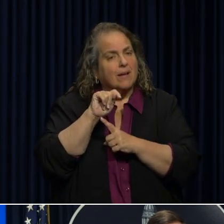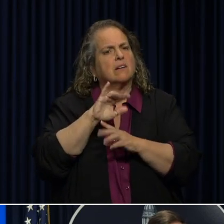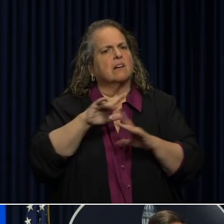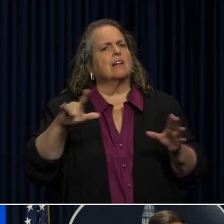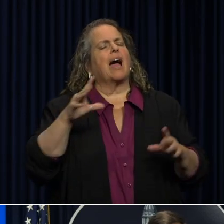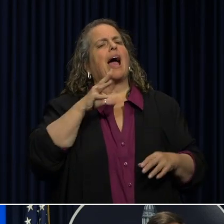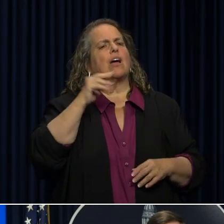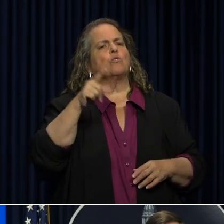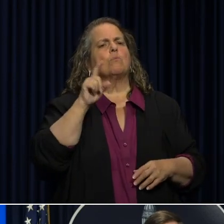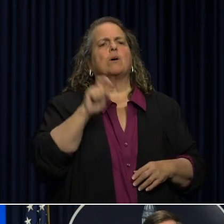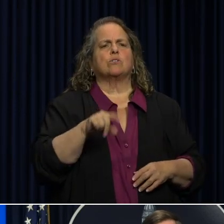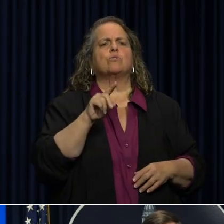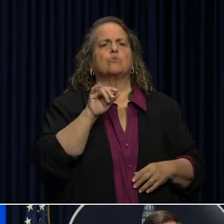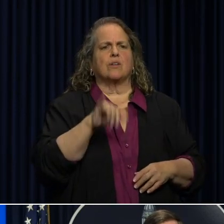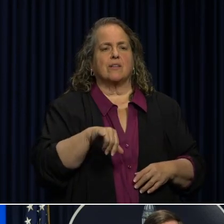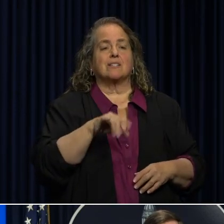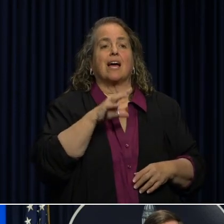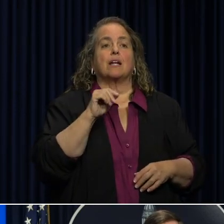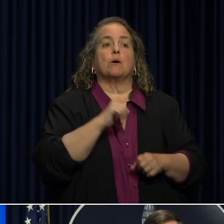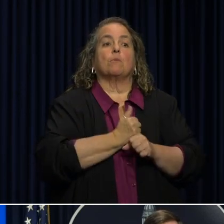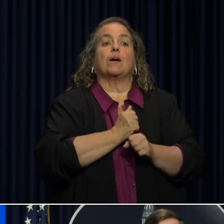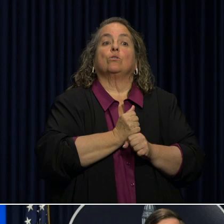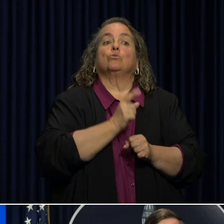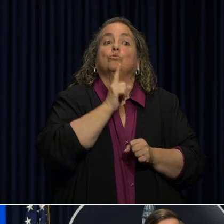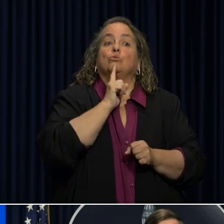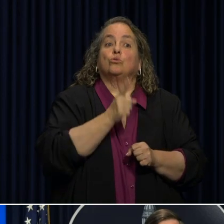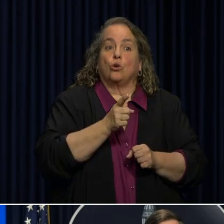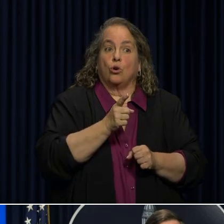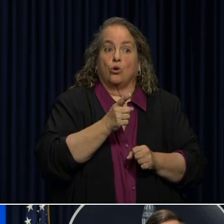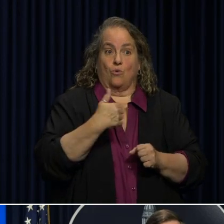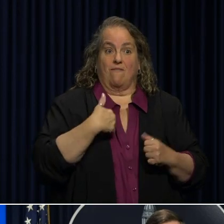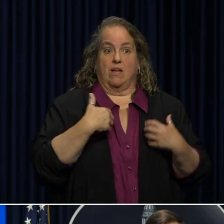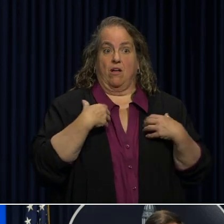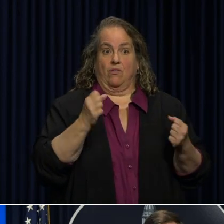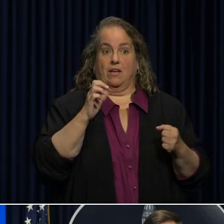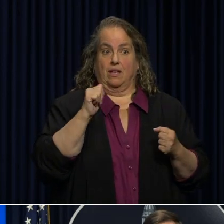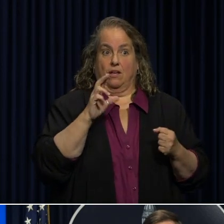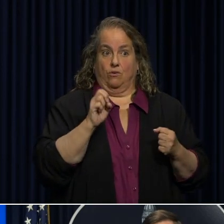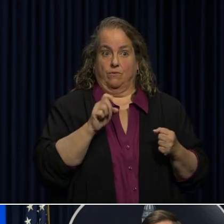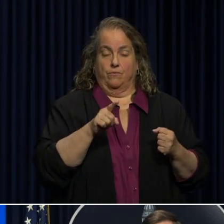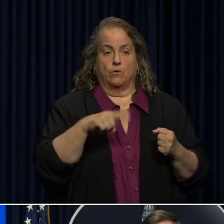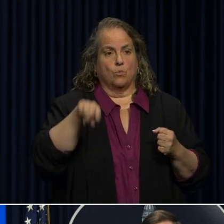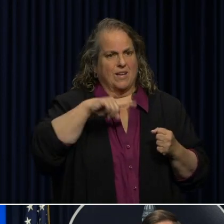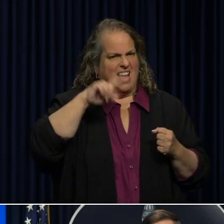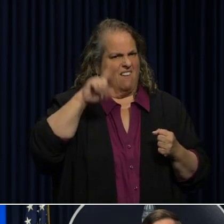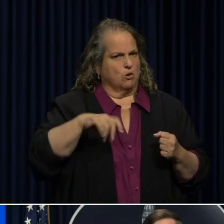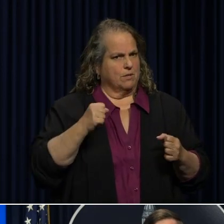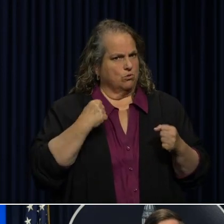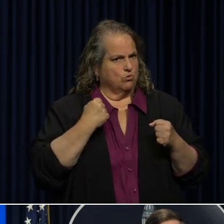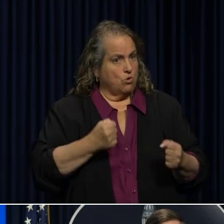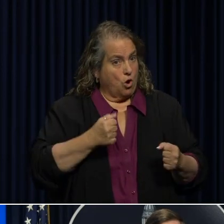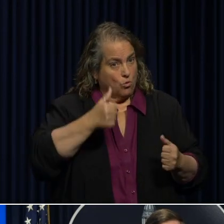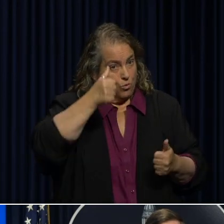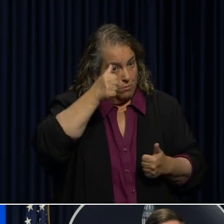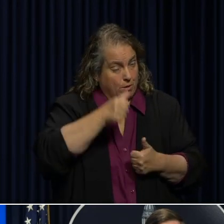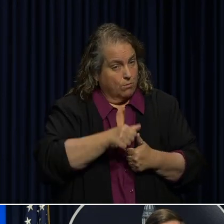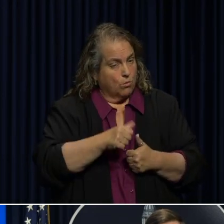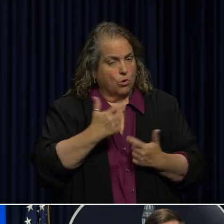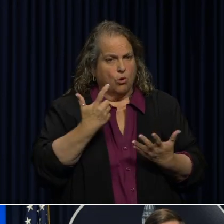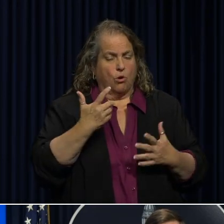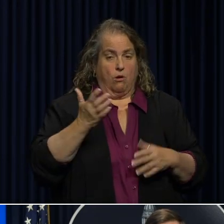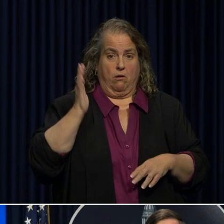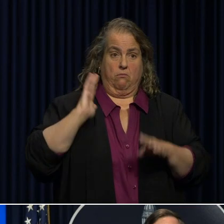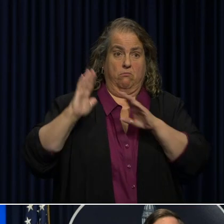this. This might be one of the most challenging of all of these, but we've got to be strong. Remember, the greatest generation faced